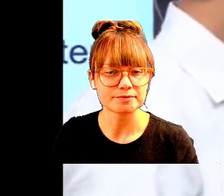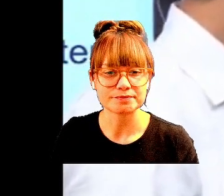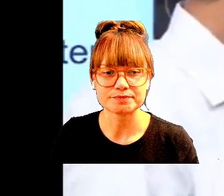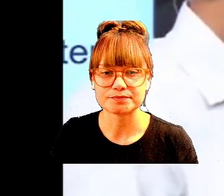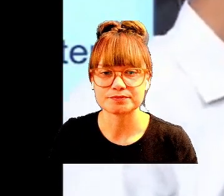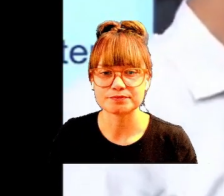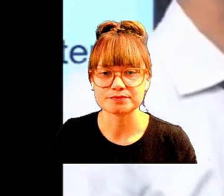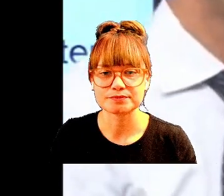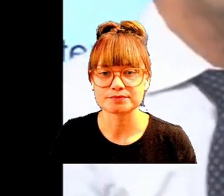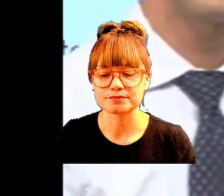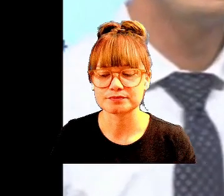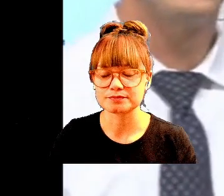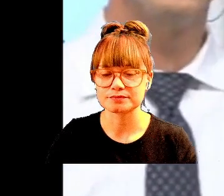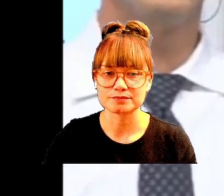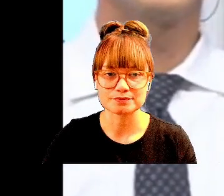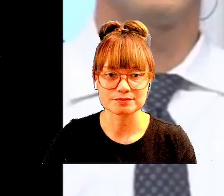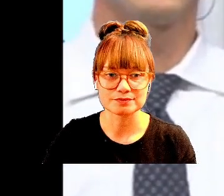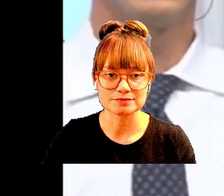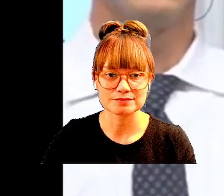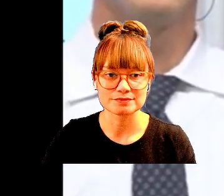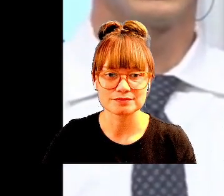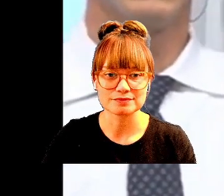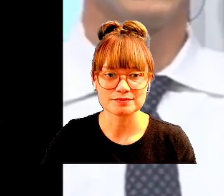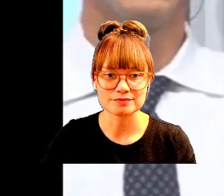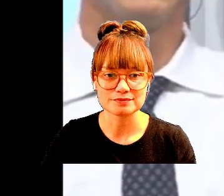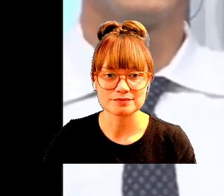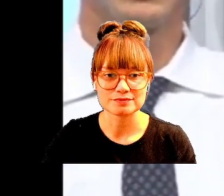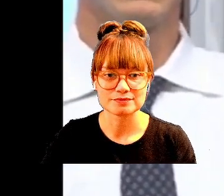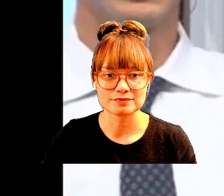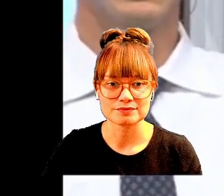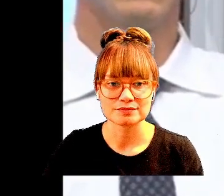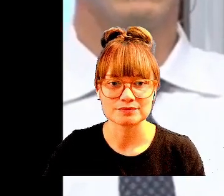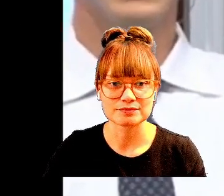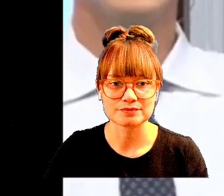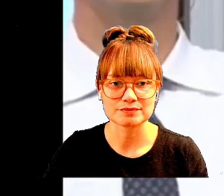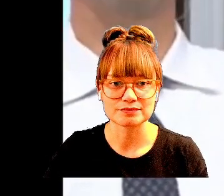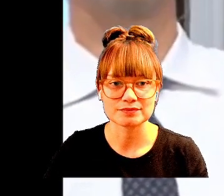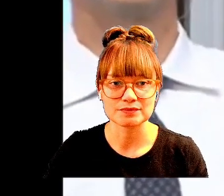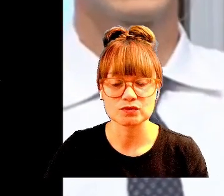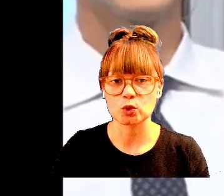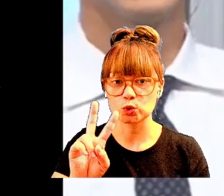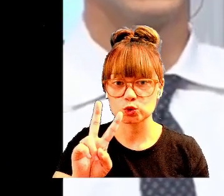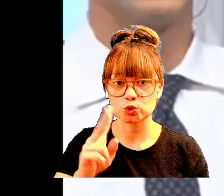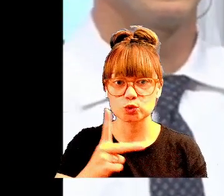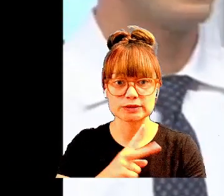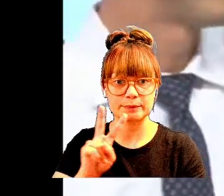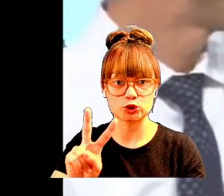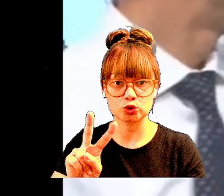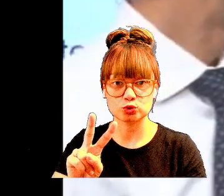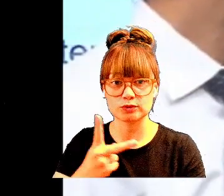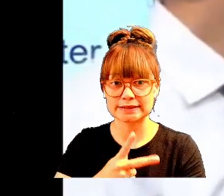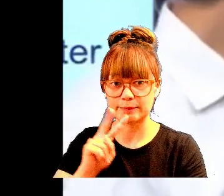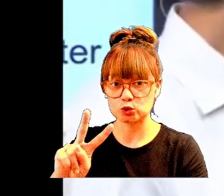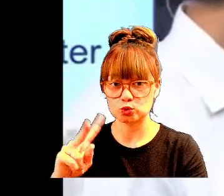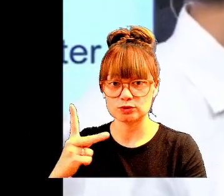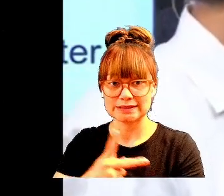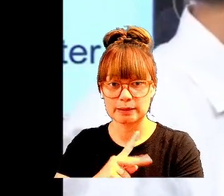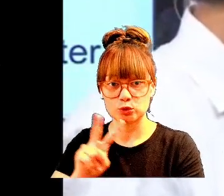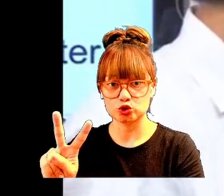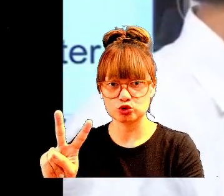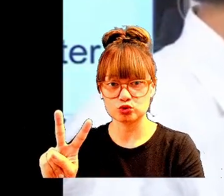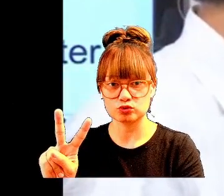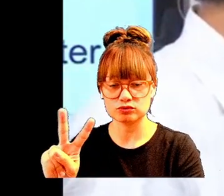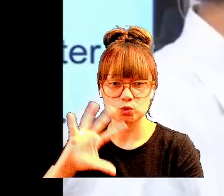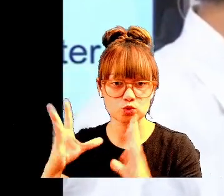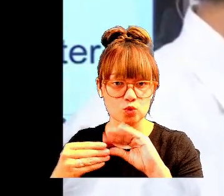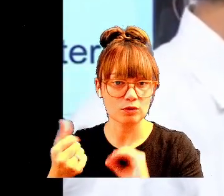Well, 2 to the fourth power, 2 times 2 times 2 times 2 is 16. And the reason that we